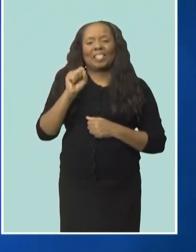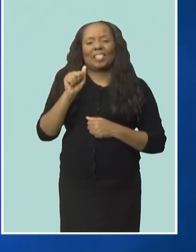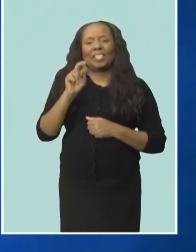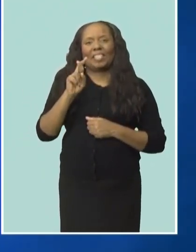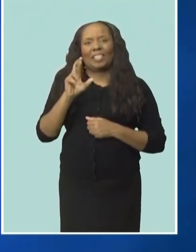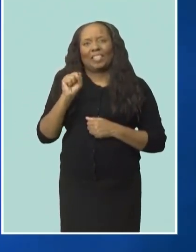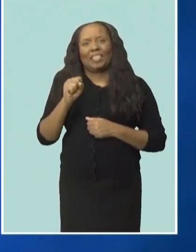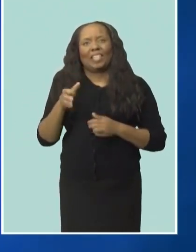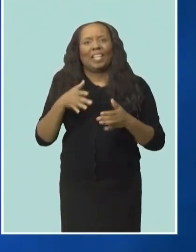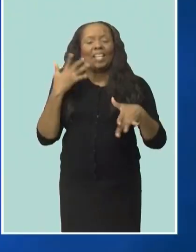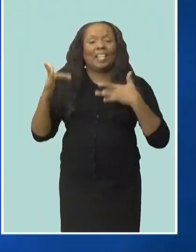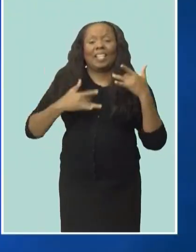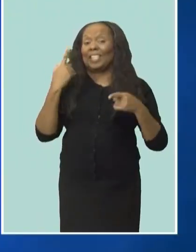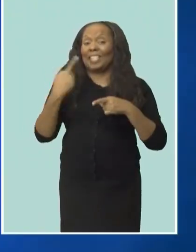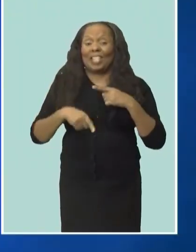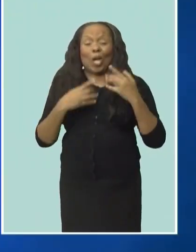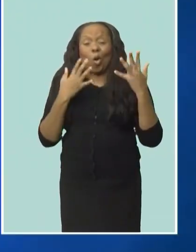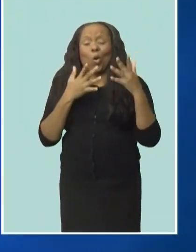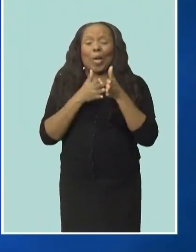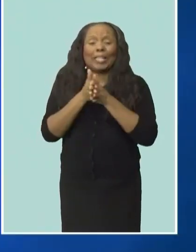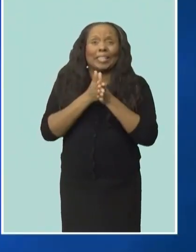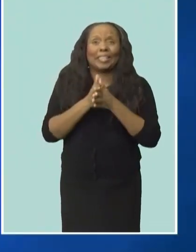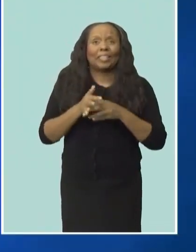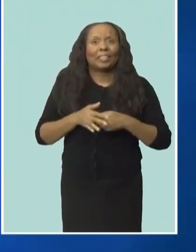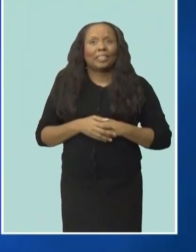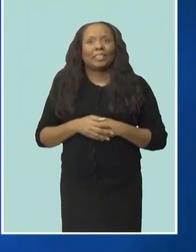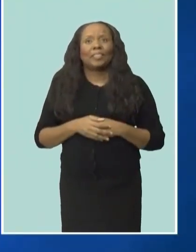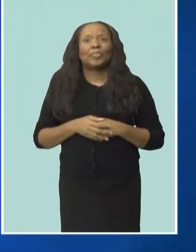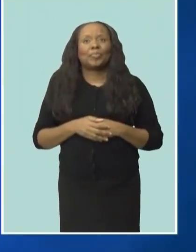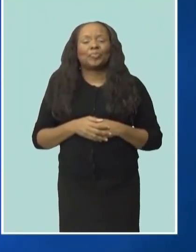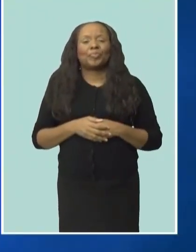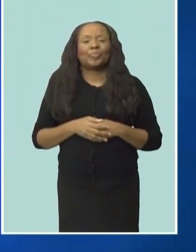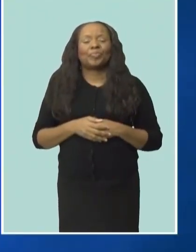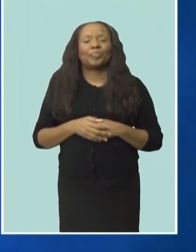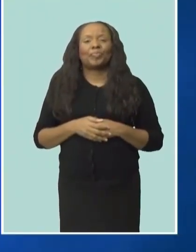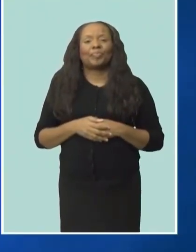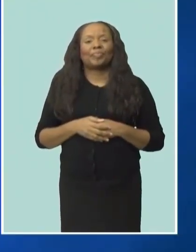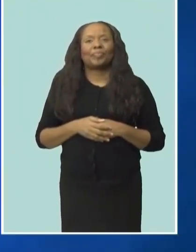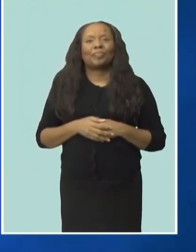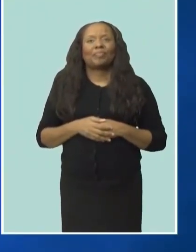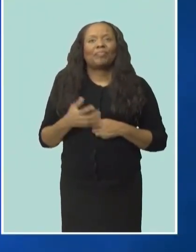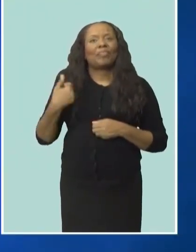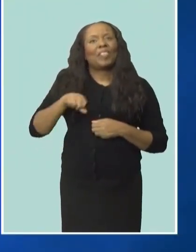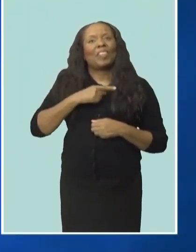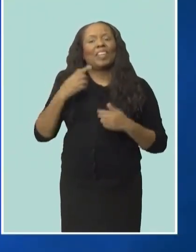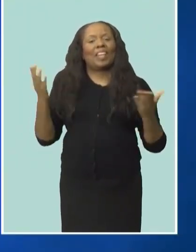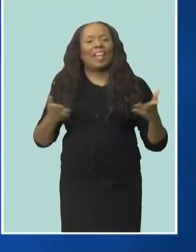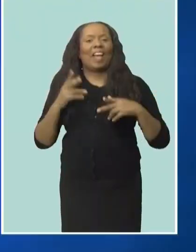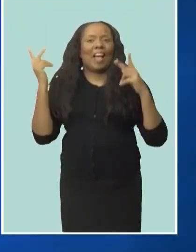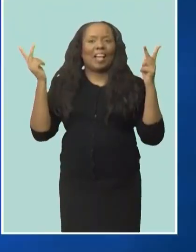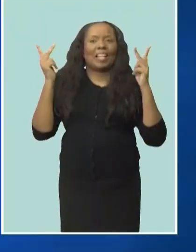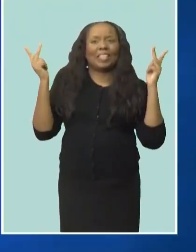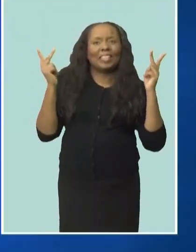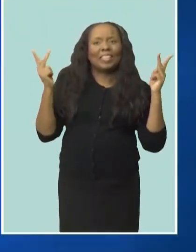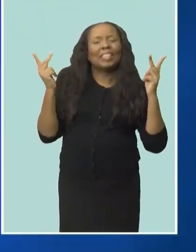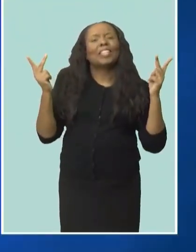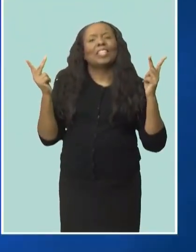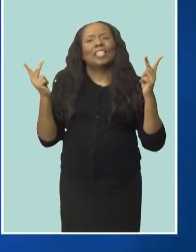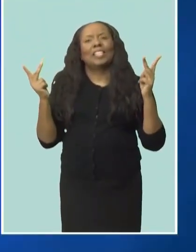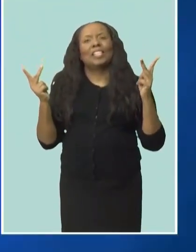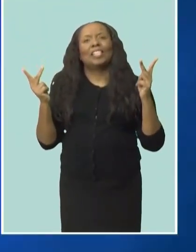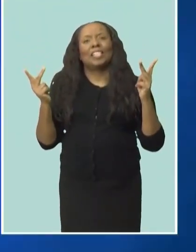So, yeah. We are here to jump for Crop Over, more